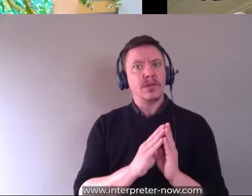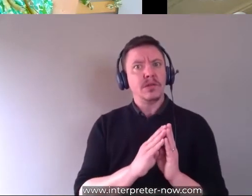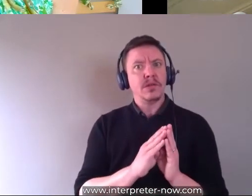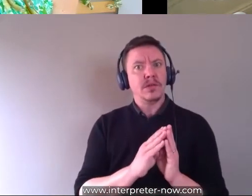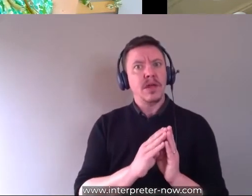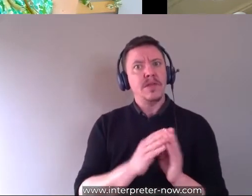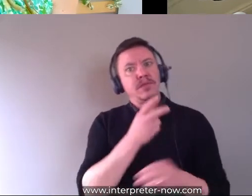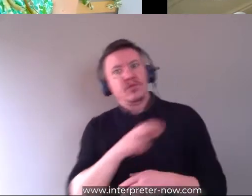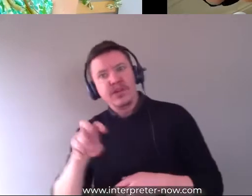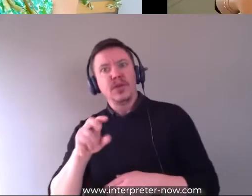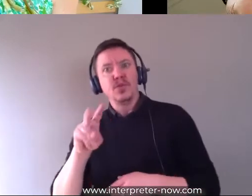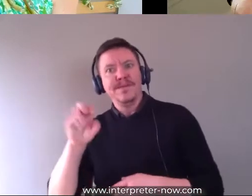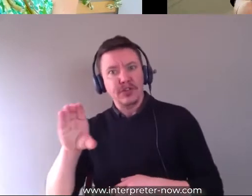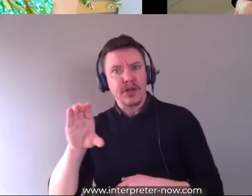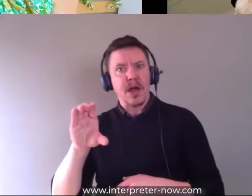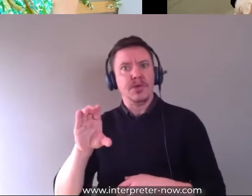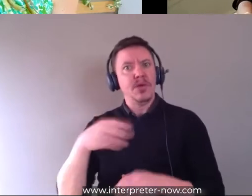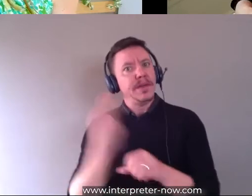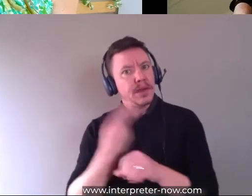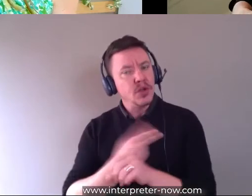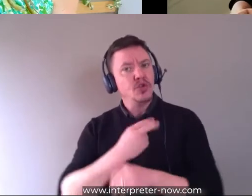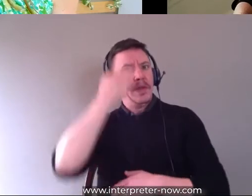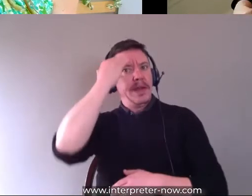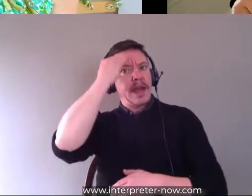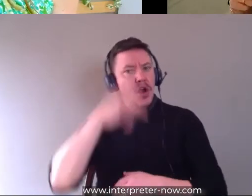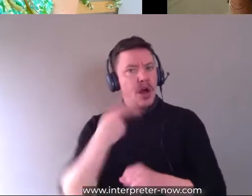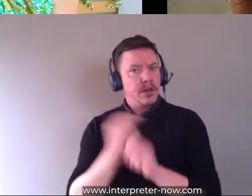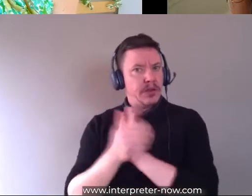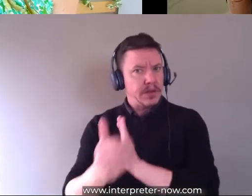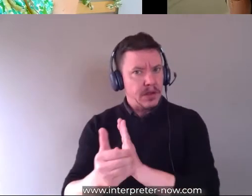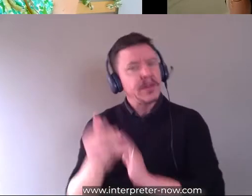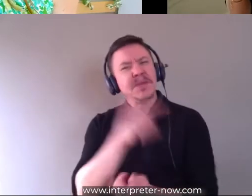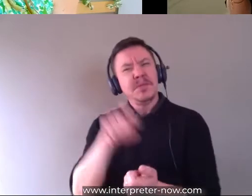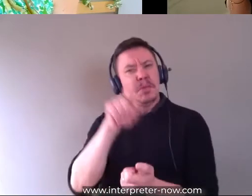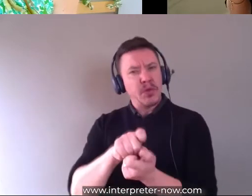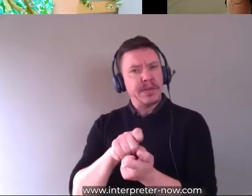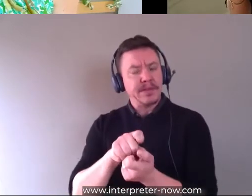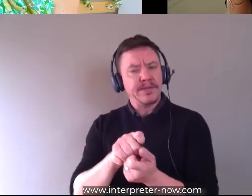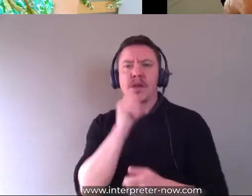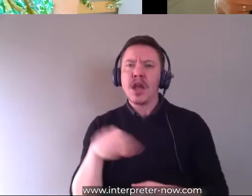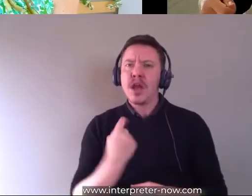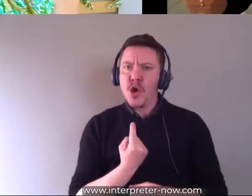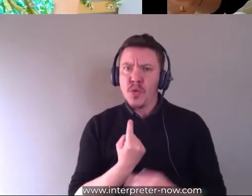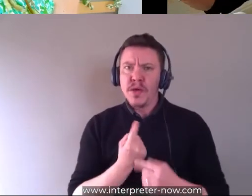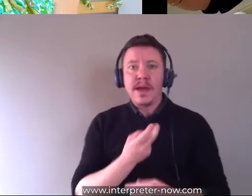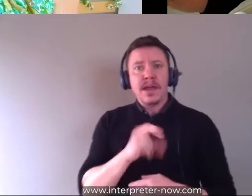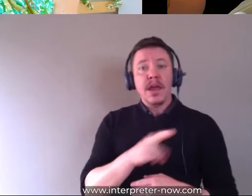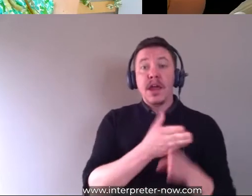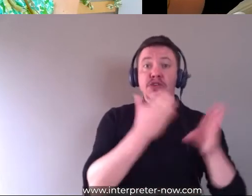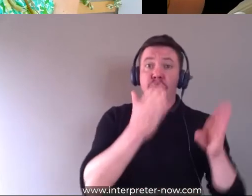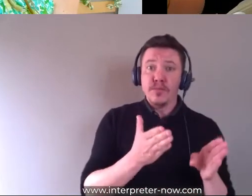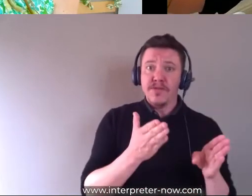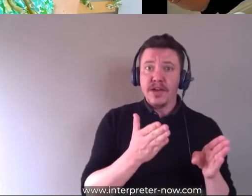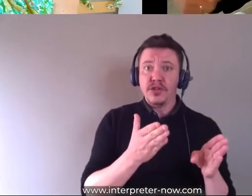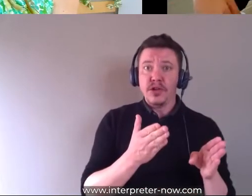side. And to be more specific, not just as a HR professional in